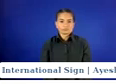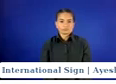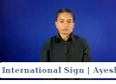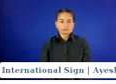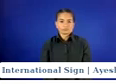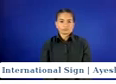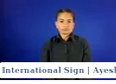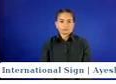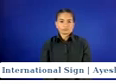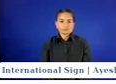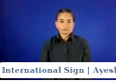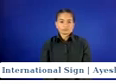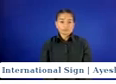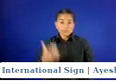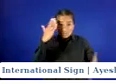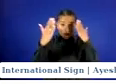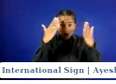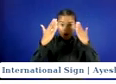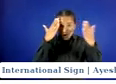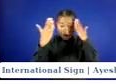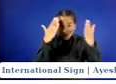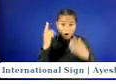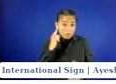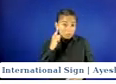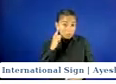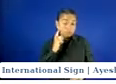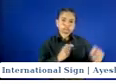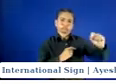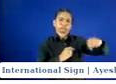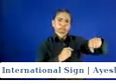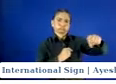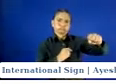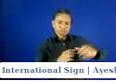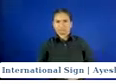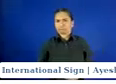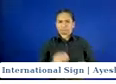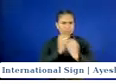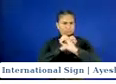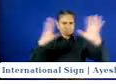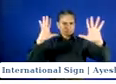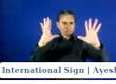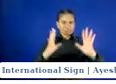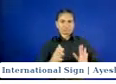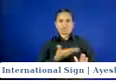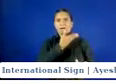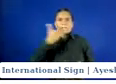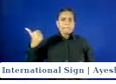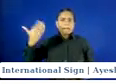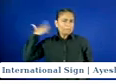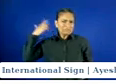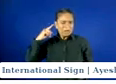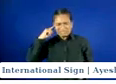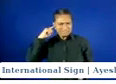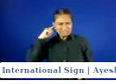Hello, can you hear me? Yes, loud and clear, and better this time. Okay, okay. Please Sorry. proceed.